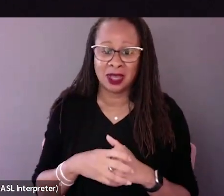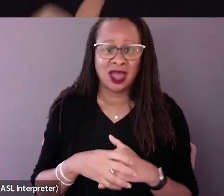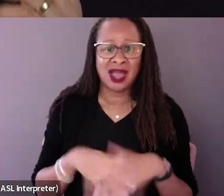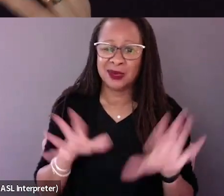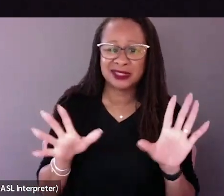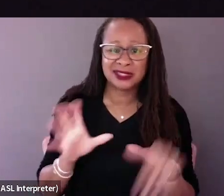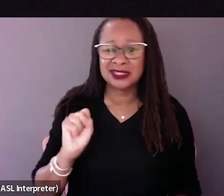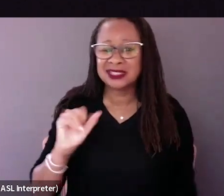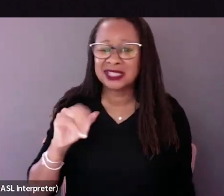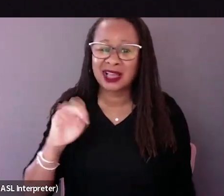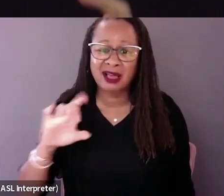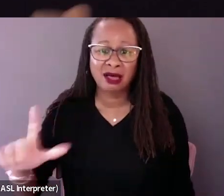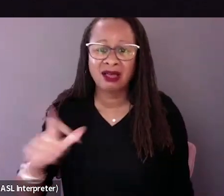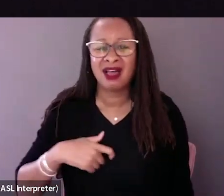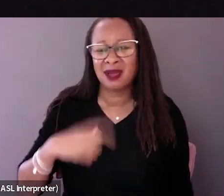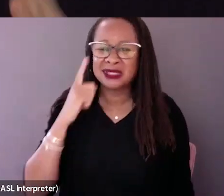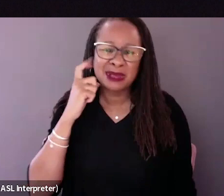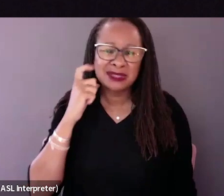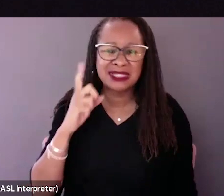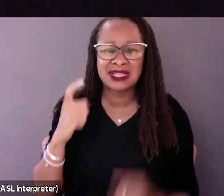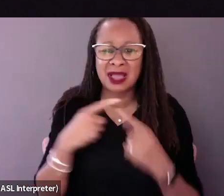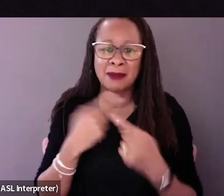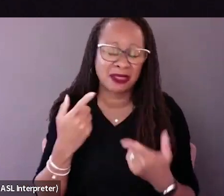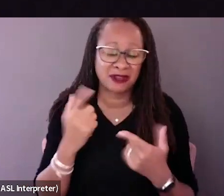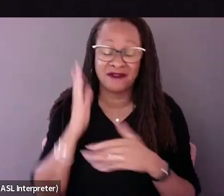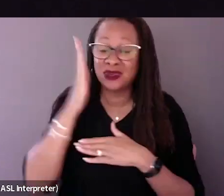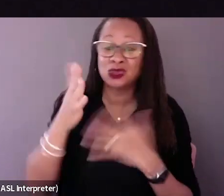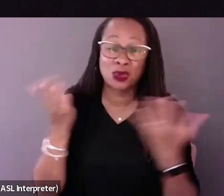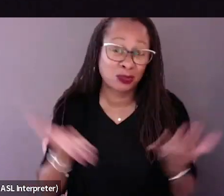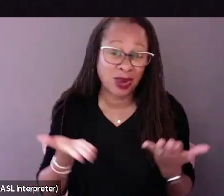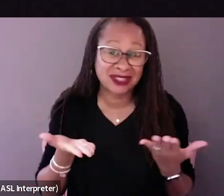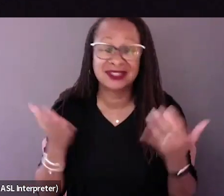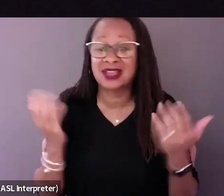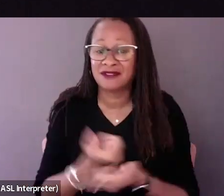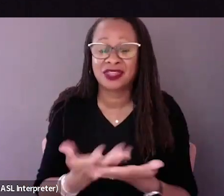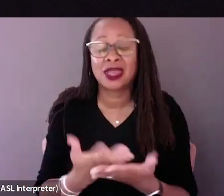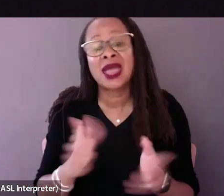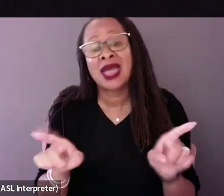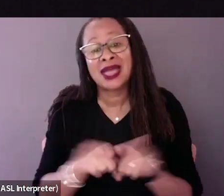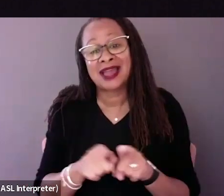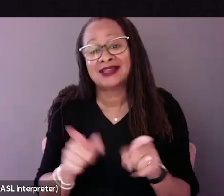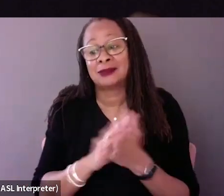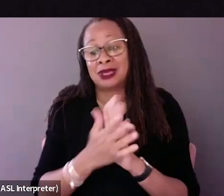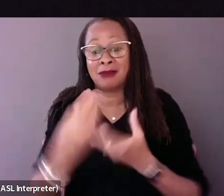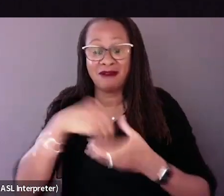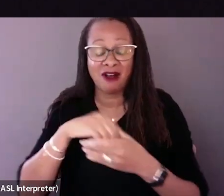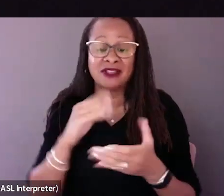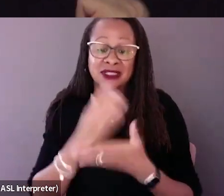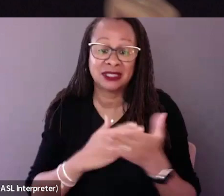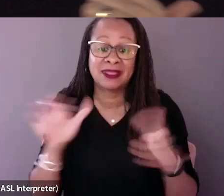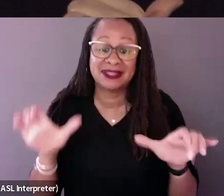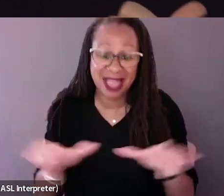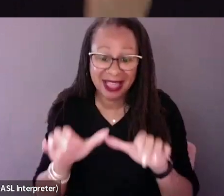cynical. I was much more pessimistic about the future, about the present, and being involved in some of these